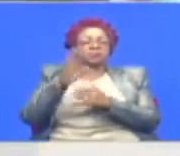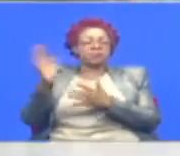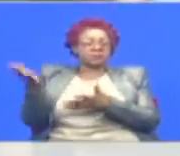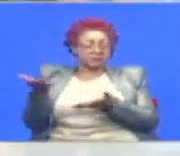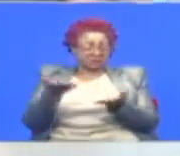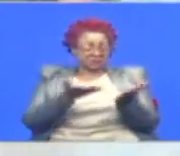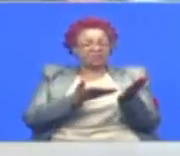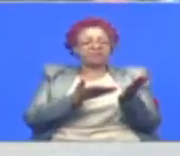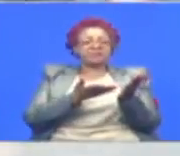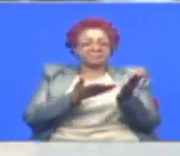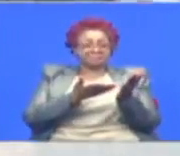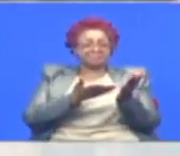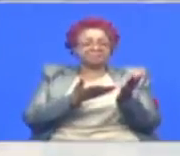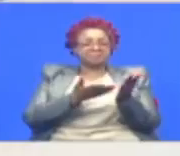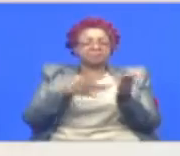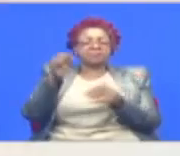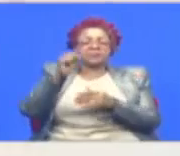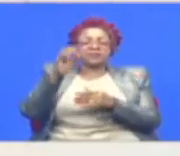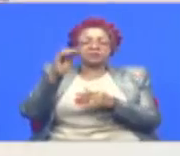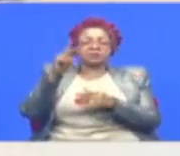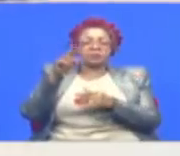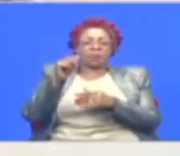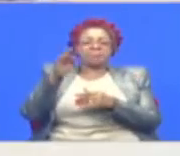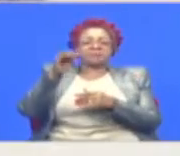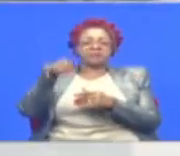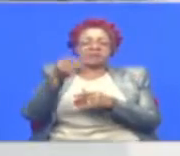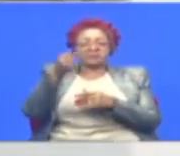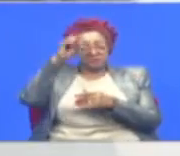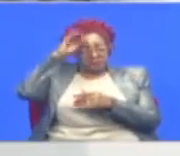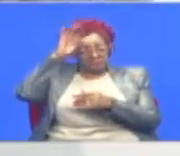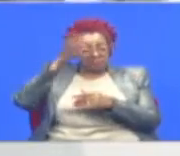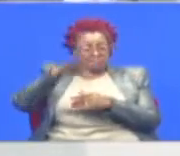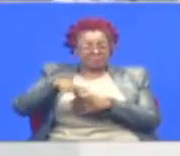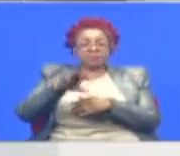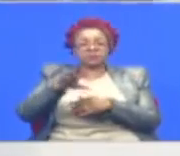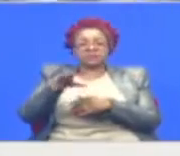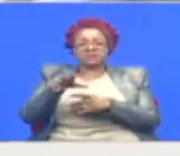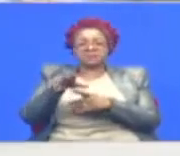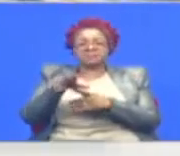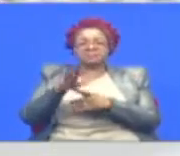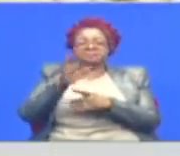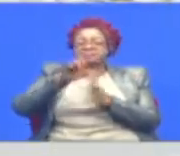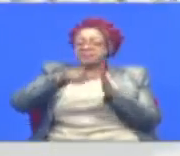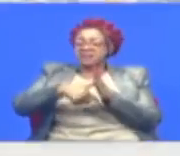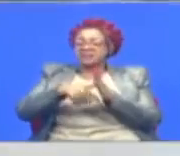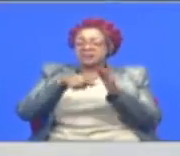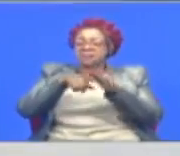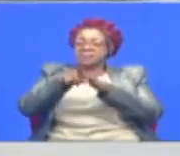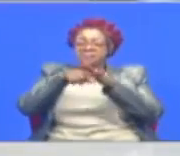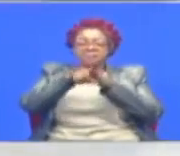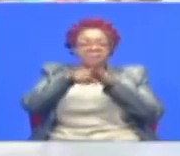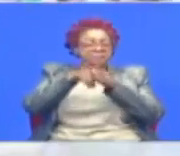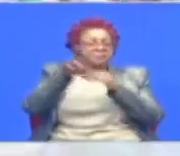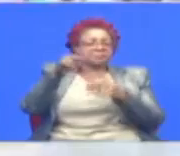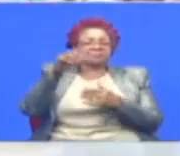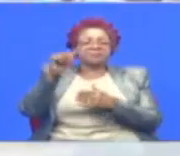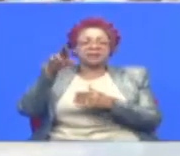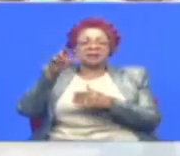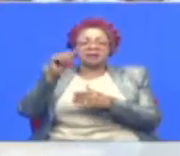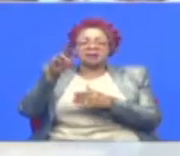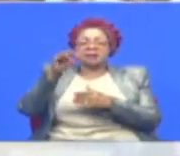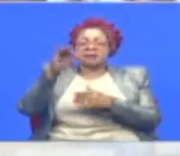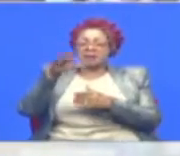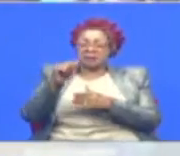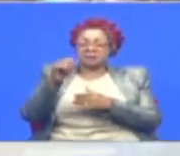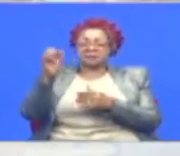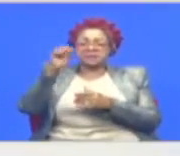received near Sokomjinga Market in Kiambu County. He later toured Ngarariga area, St. Paul